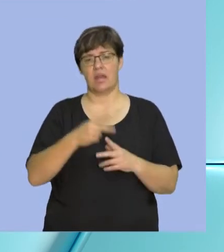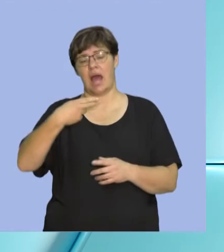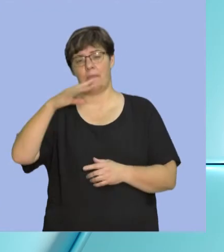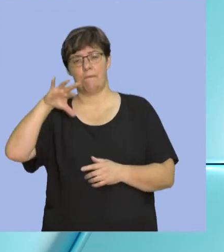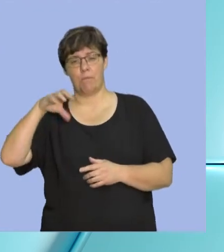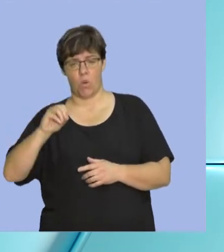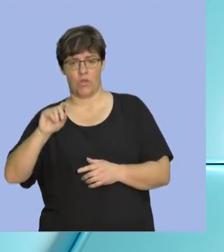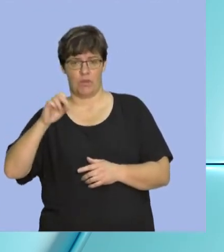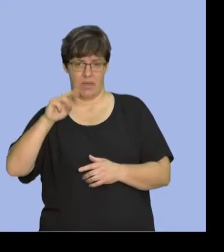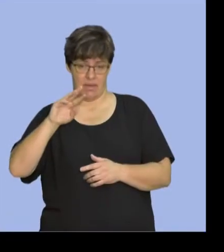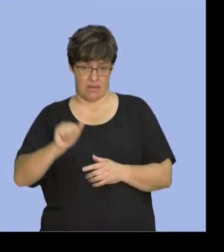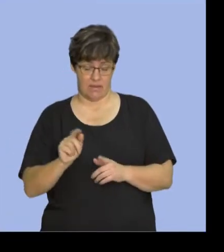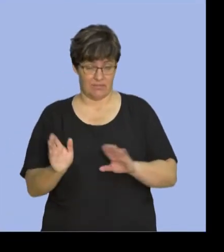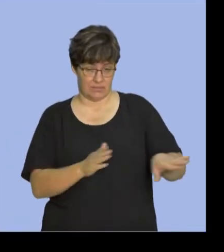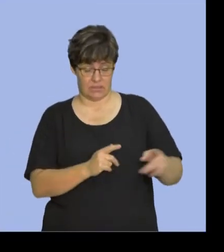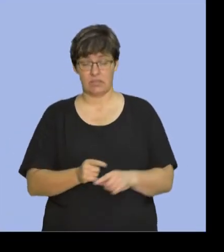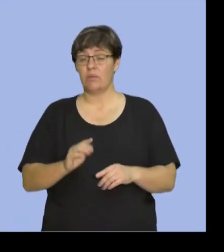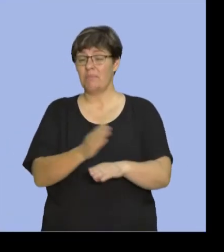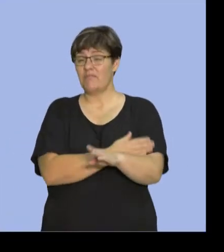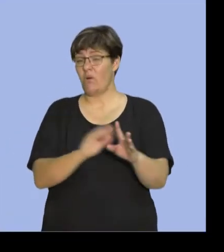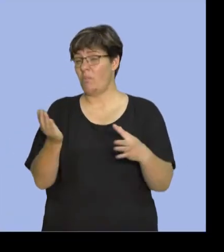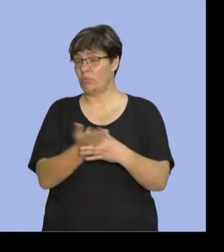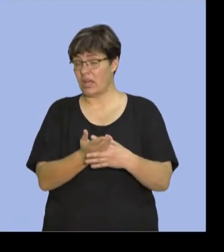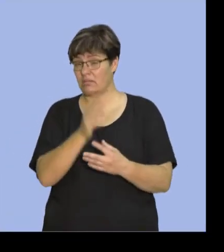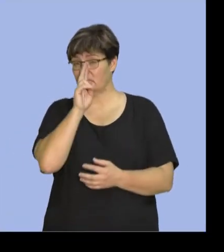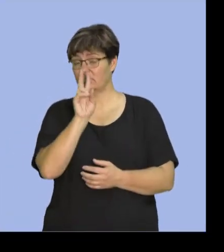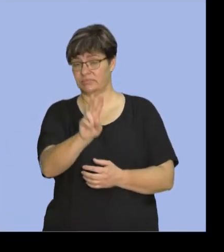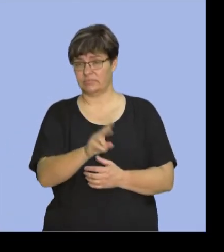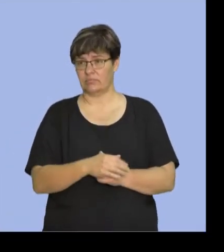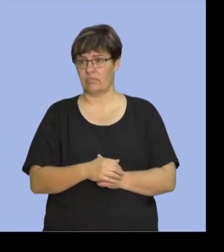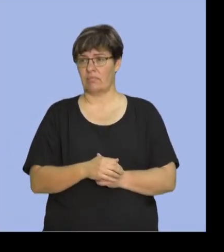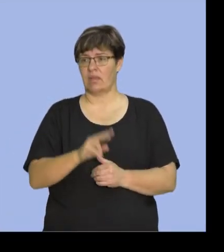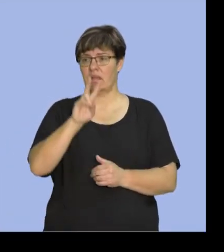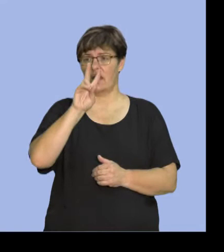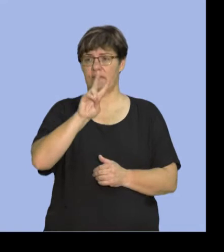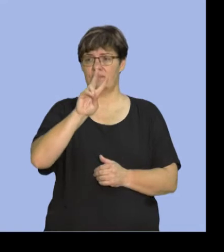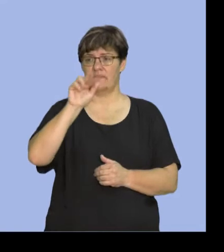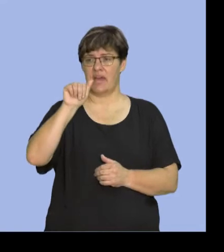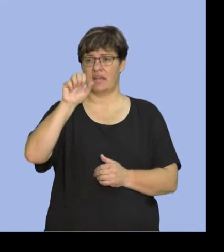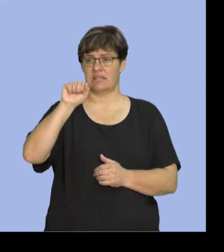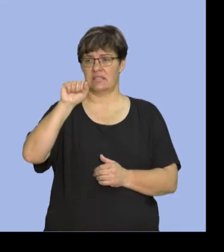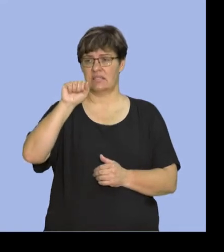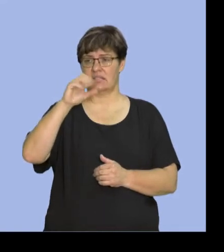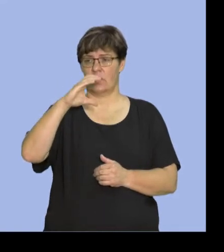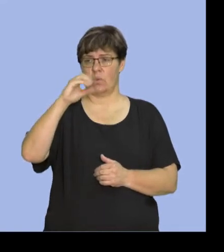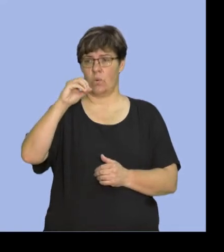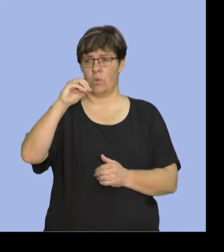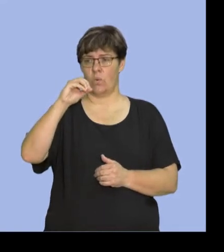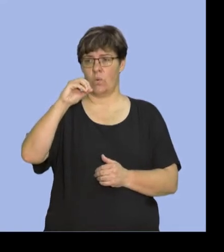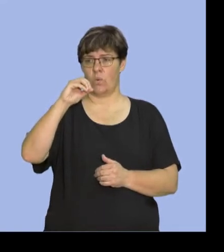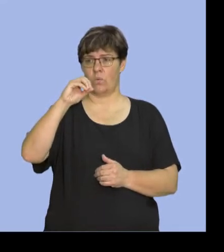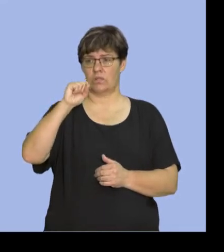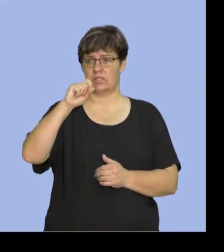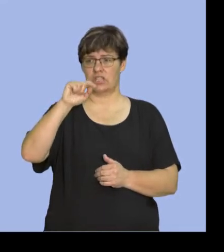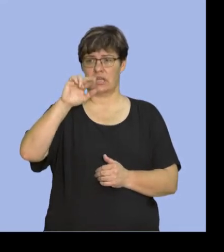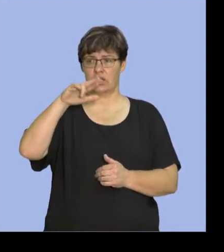hypothermia. So before we went into the break, I mentioned the terms vasodilation and vasoconstriction. And here